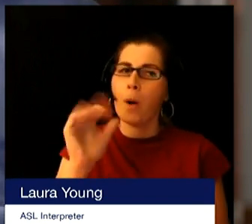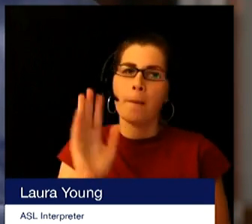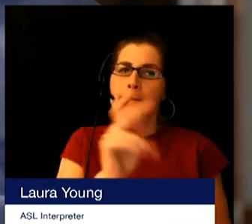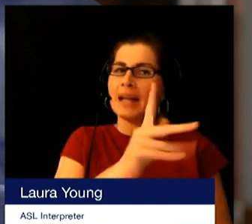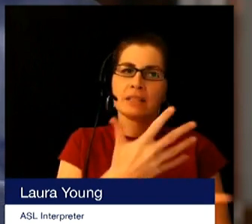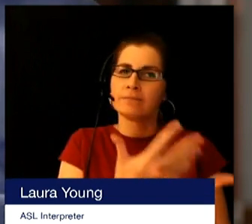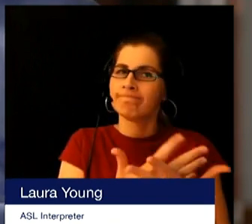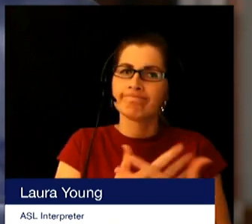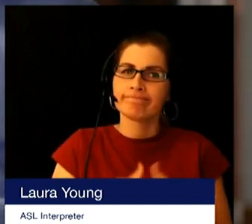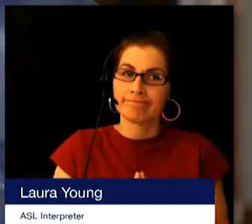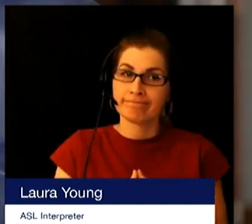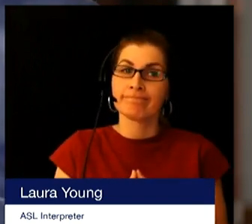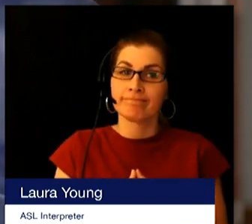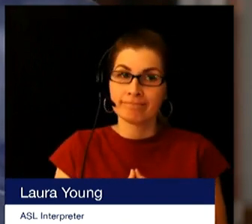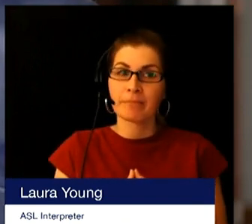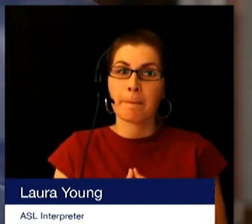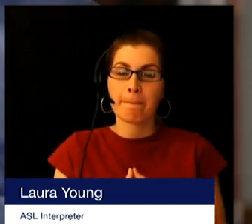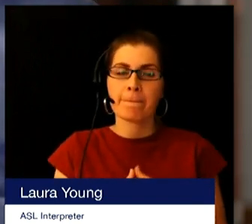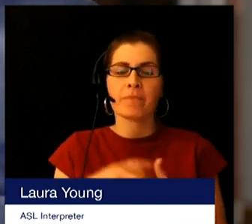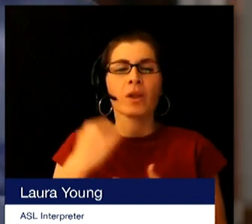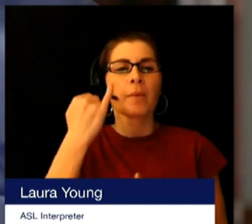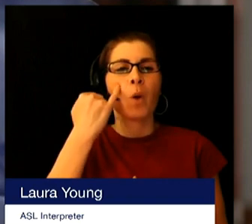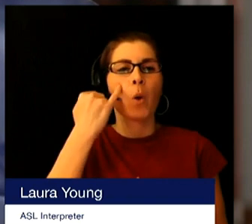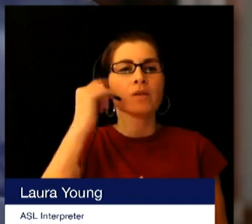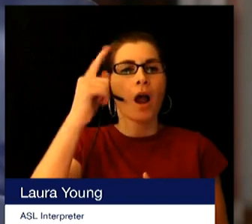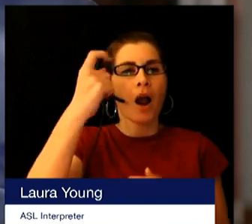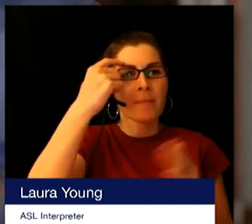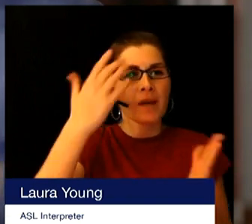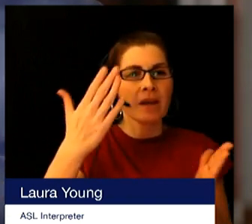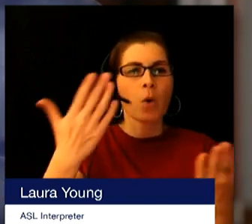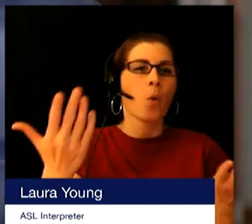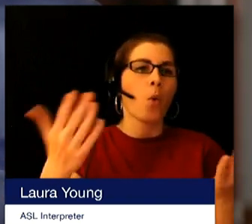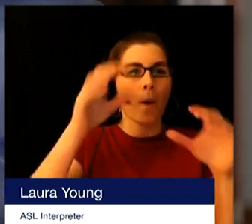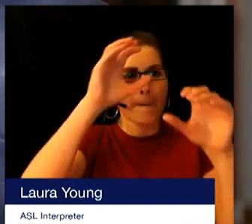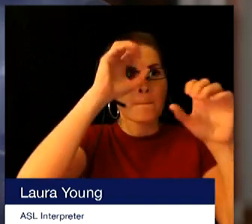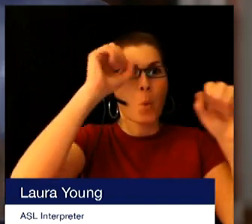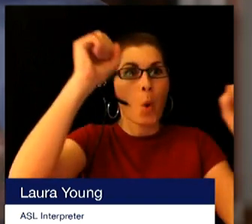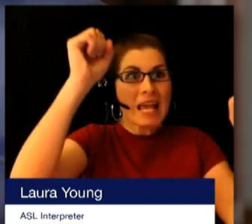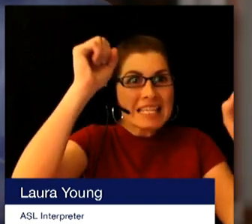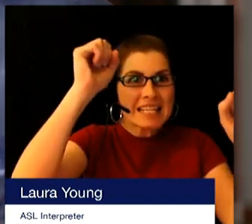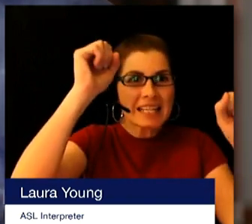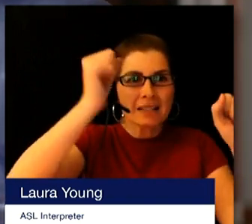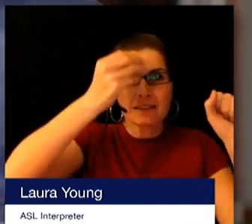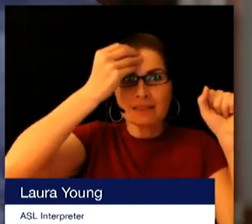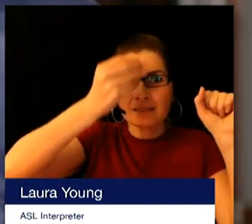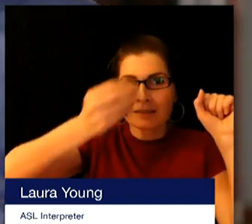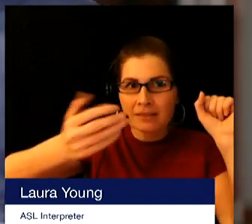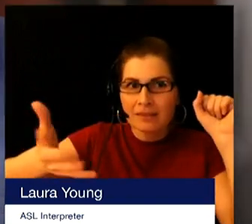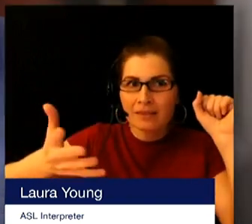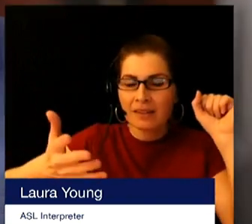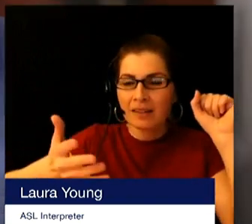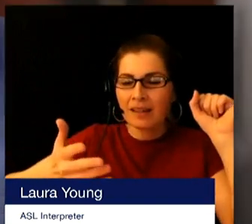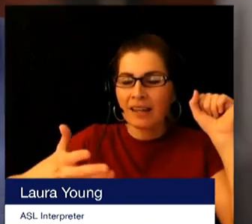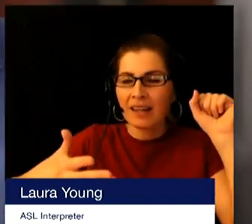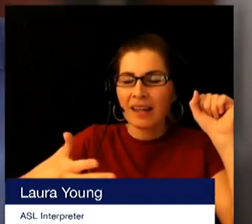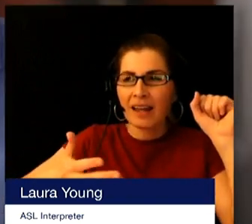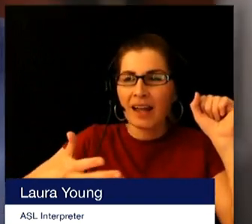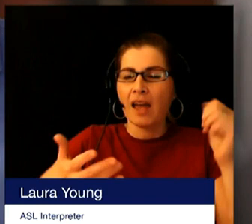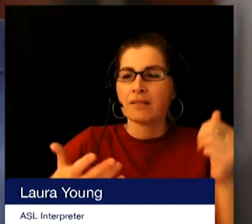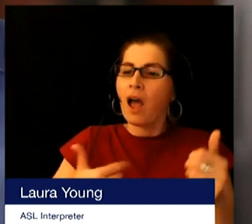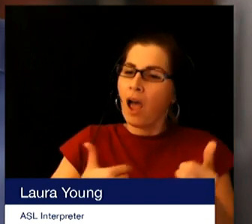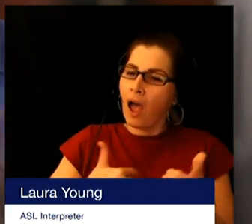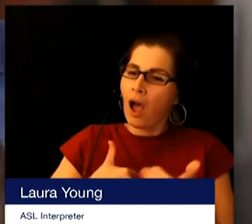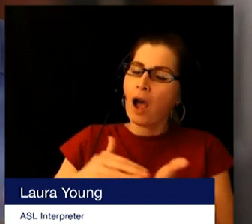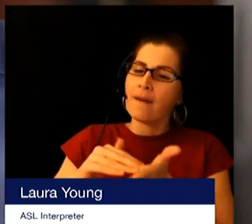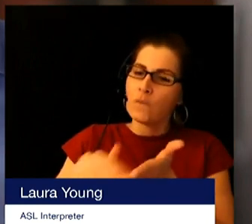whether it's the governor or whether it's the president, telling you that I forgive you. We could sit